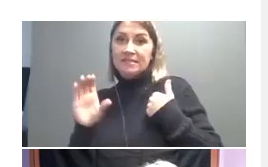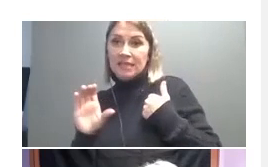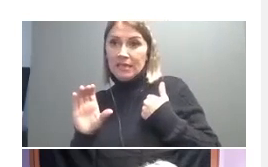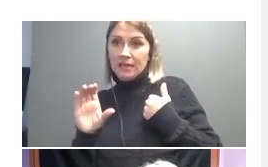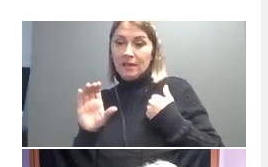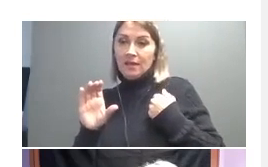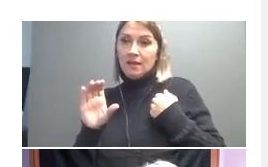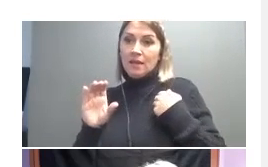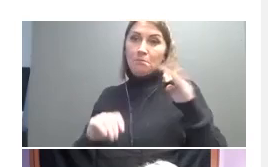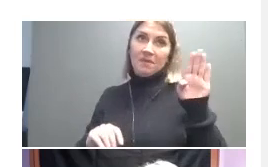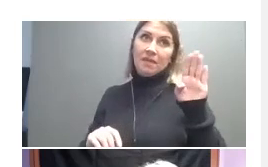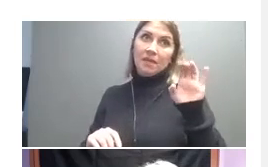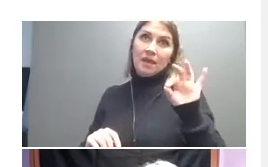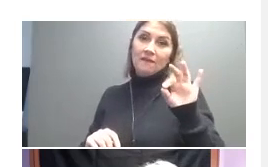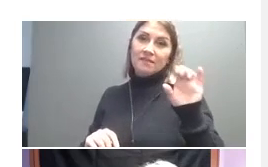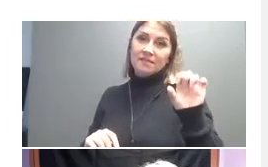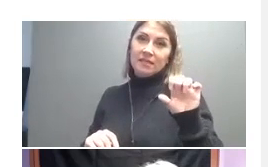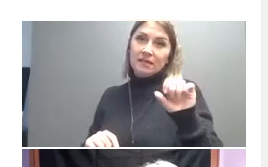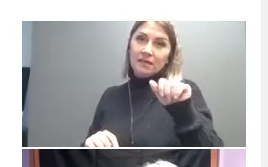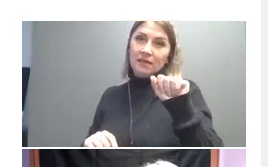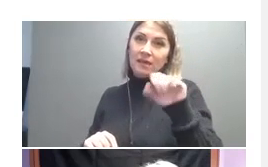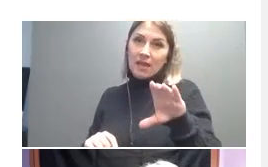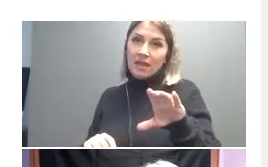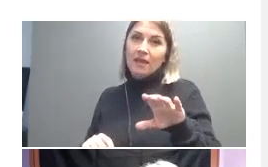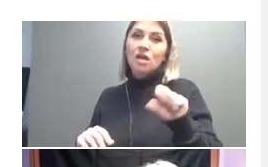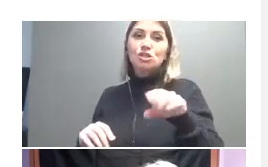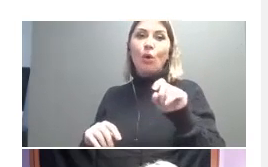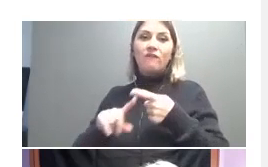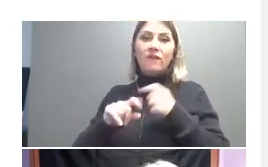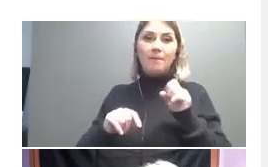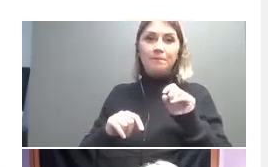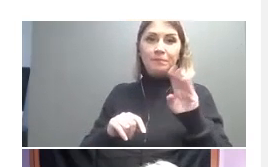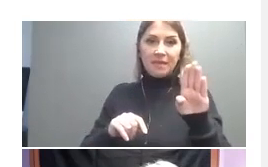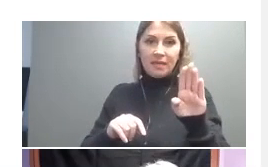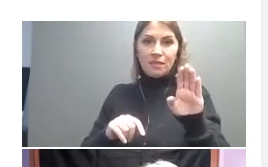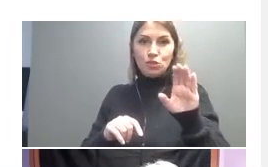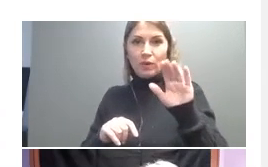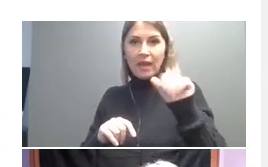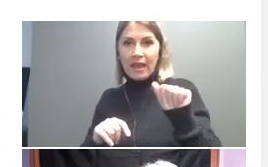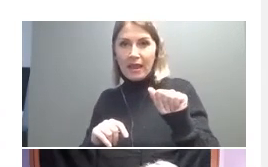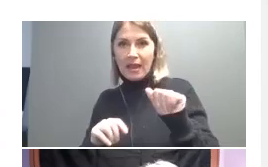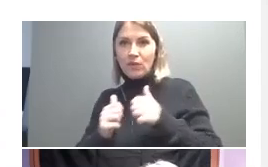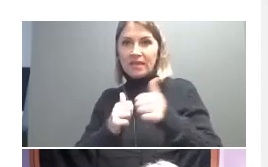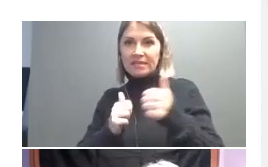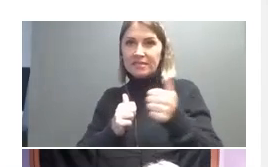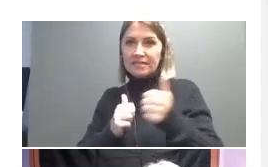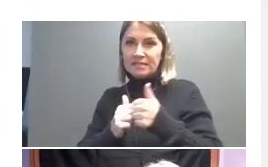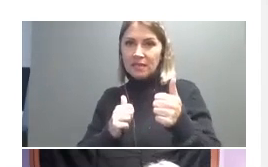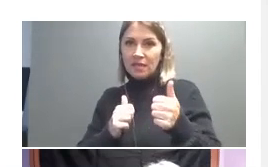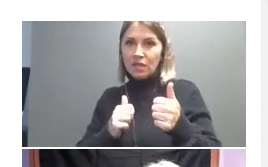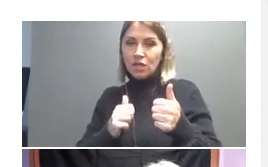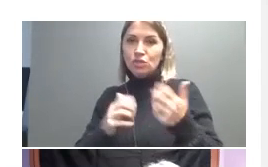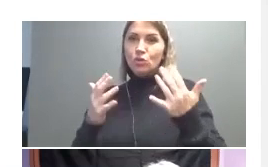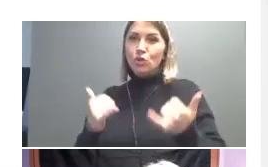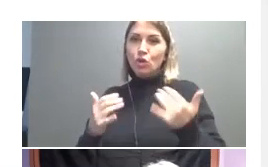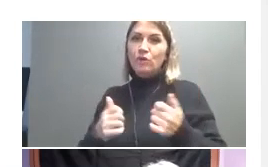other. So B, we have C, and we have A. So from B to A, we get a distance of, so the current distance of B